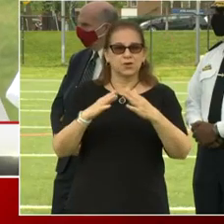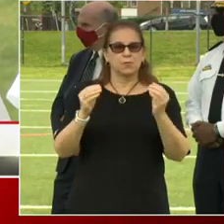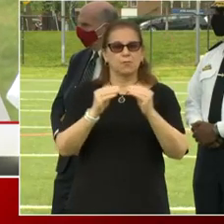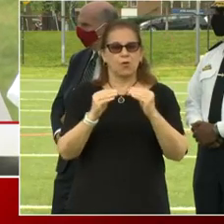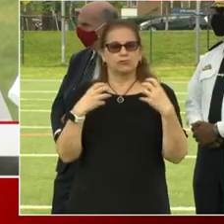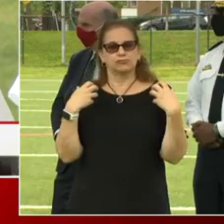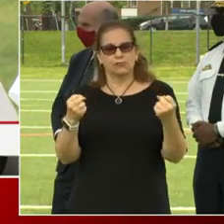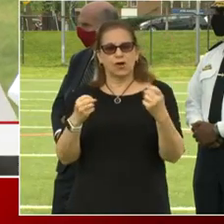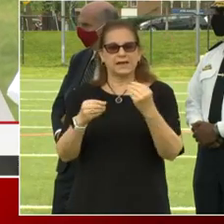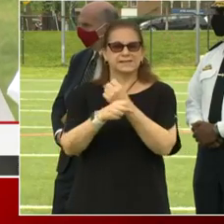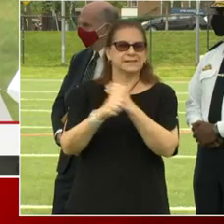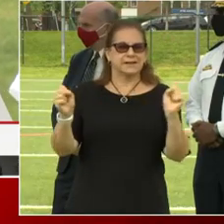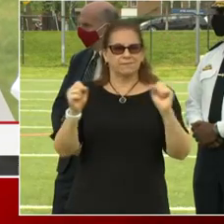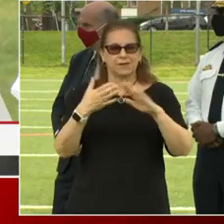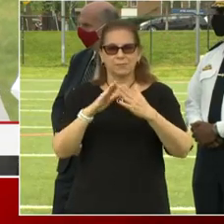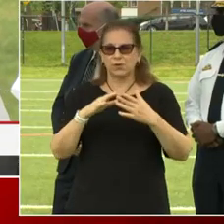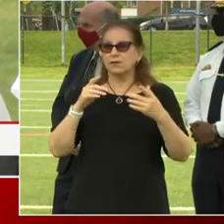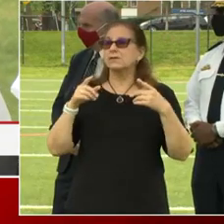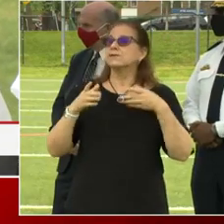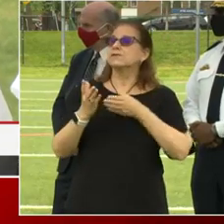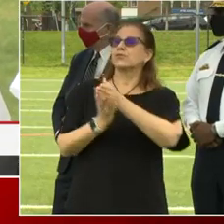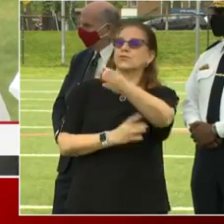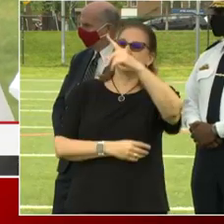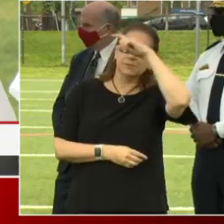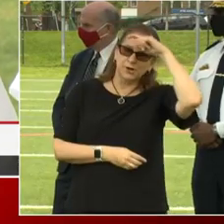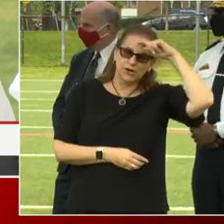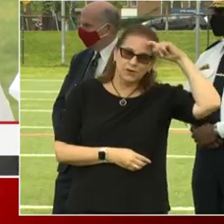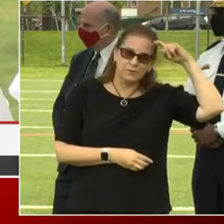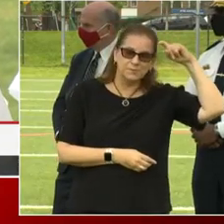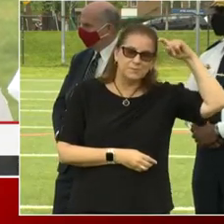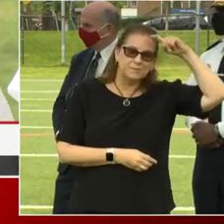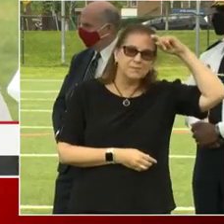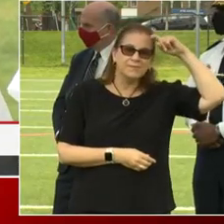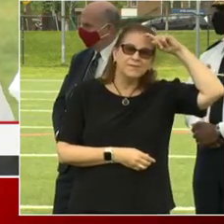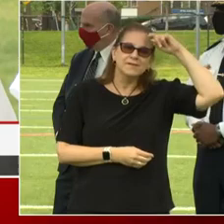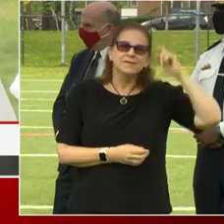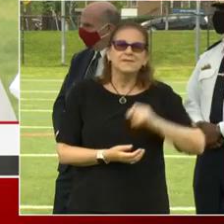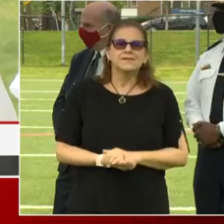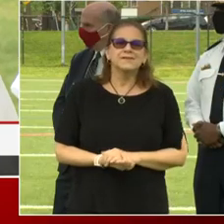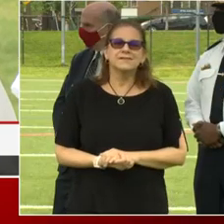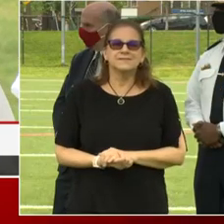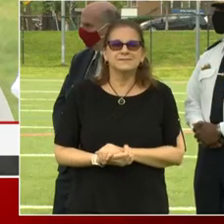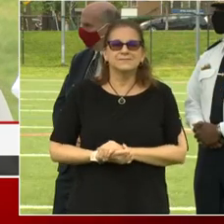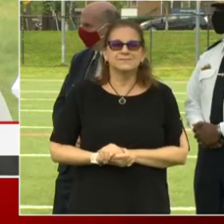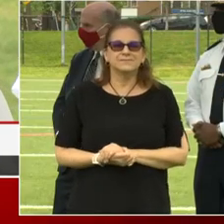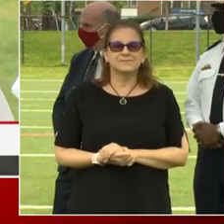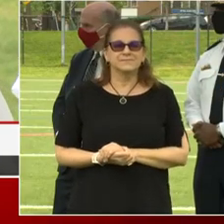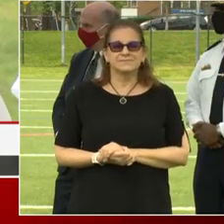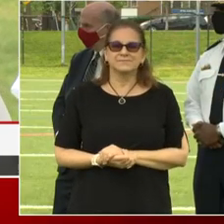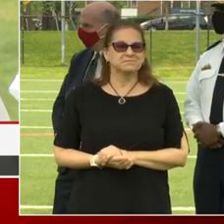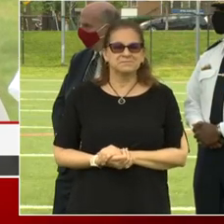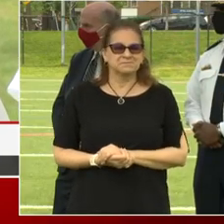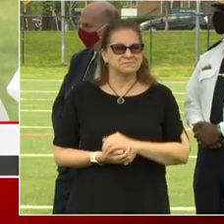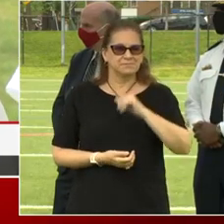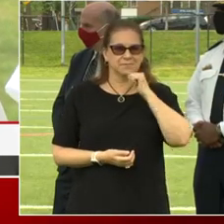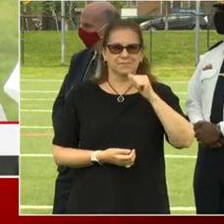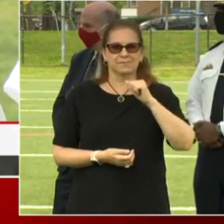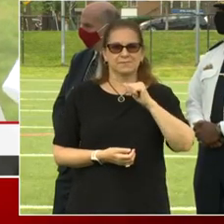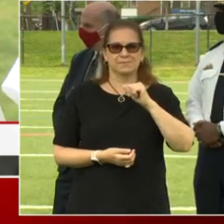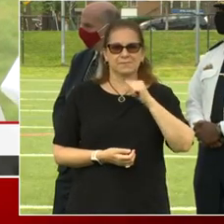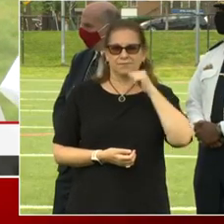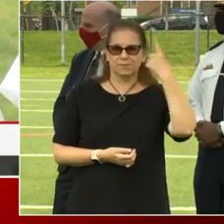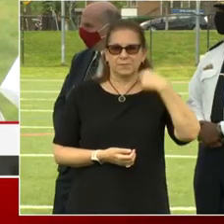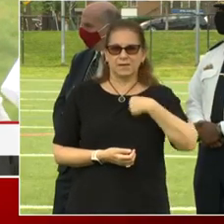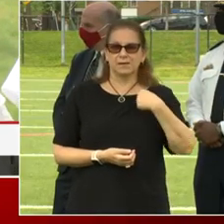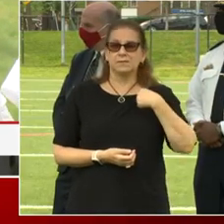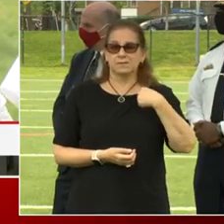this Summer Crime Prevention Initiative, it is certainly not lost on me the violent crime that we experienced in our city this